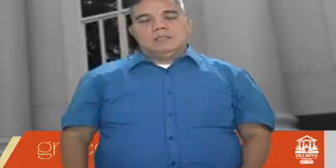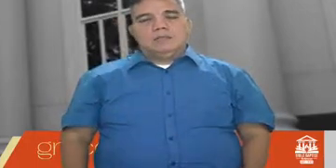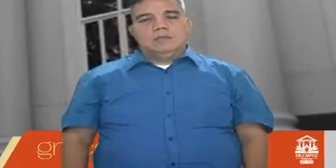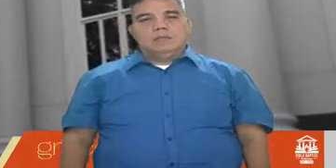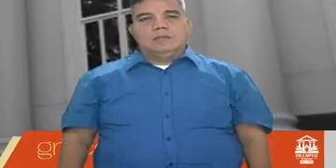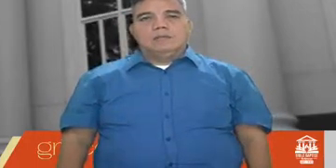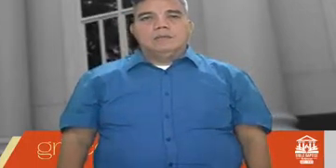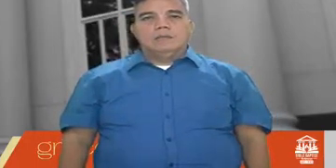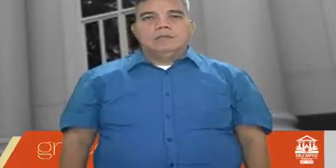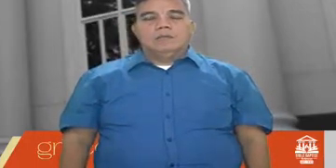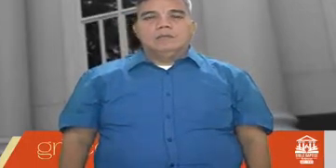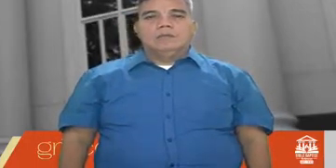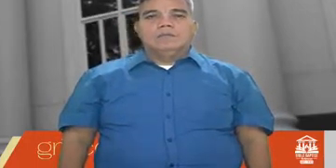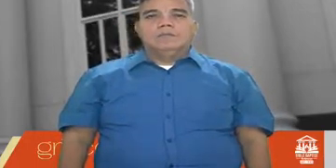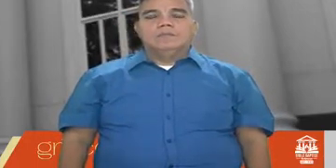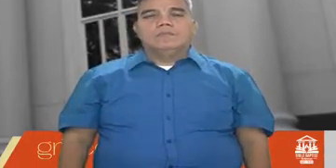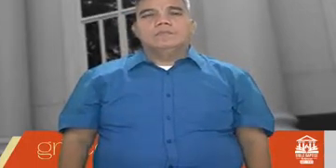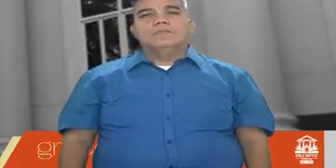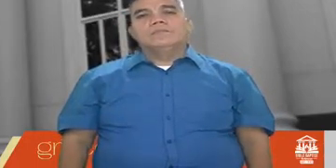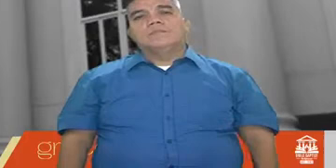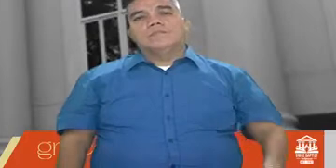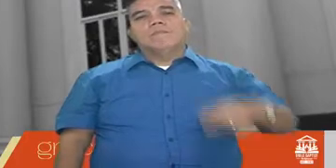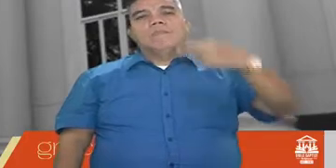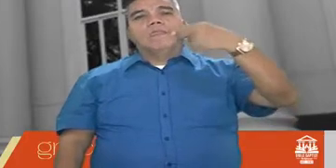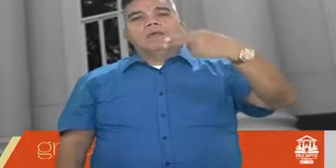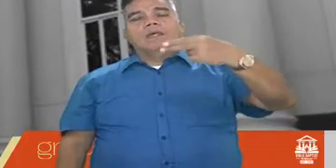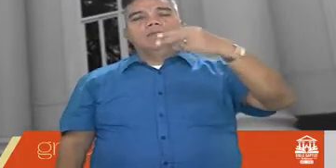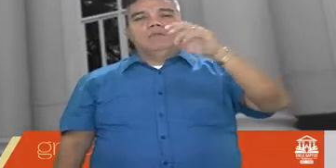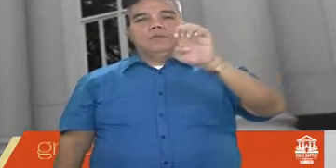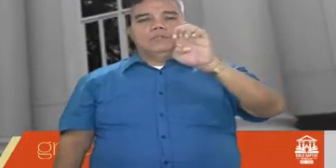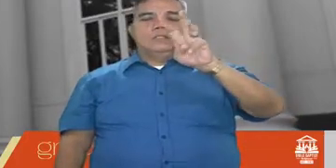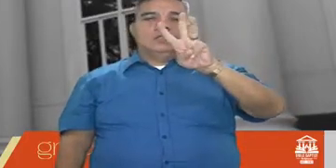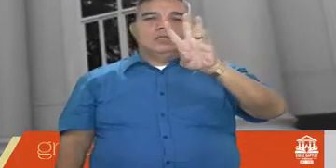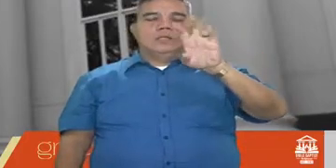Darjon, palihog kong flash sa Hebrews